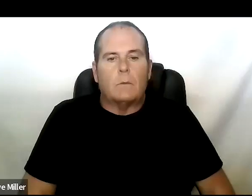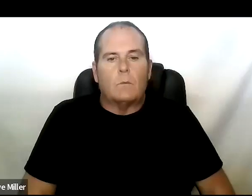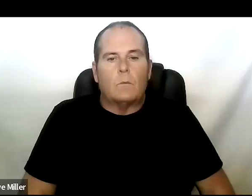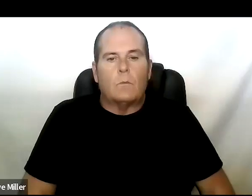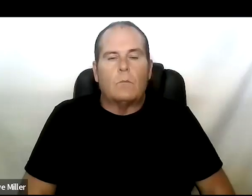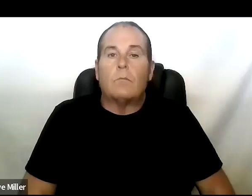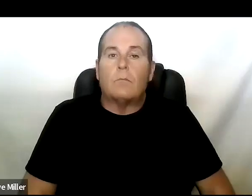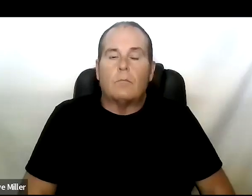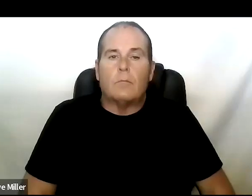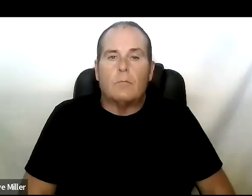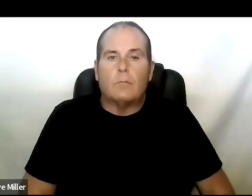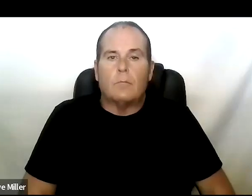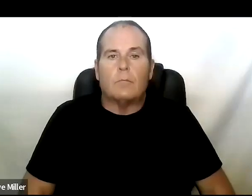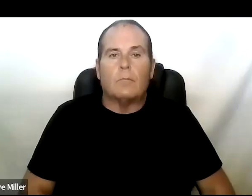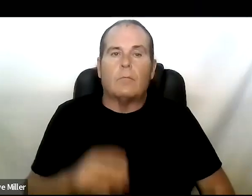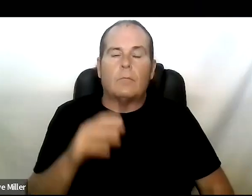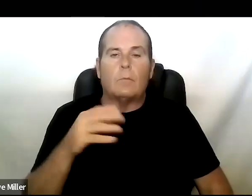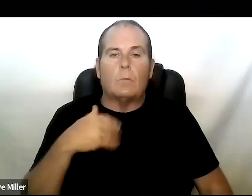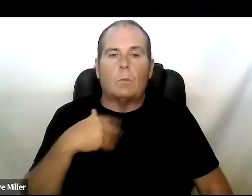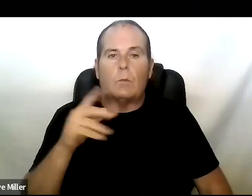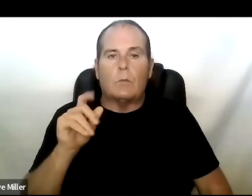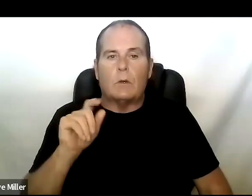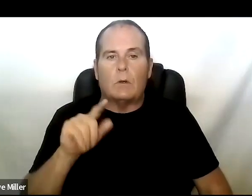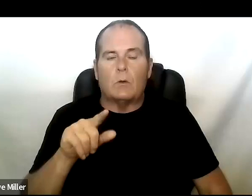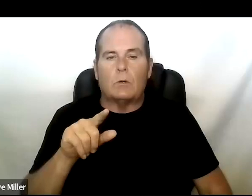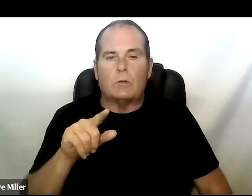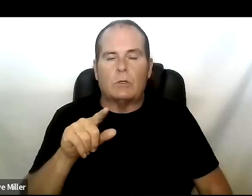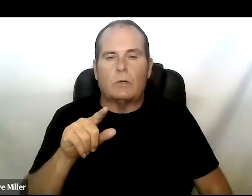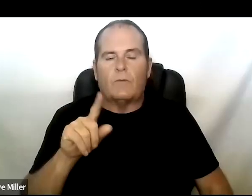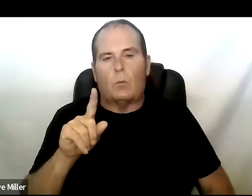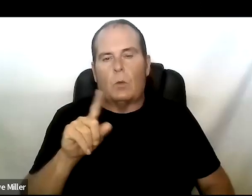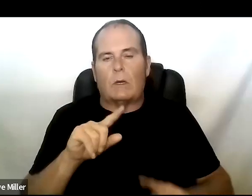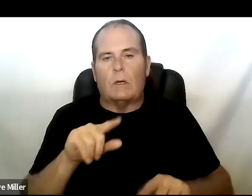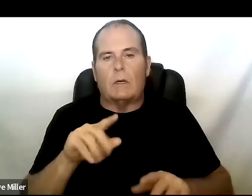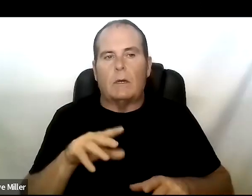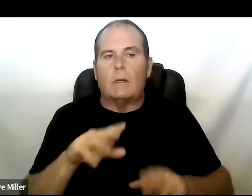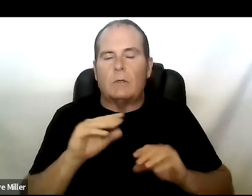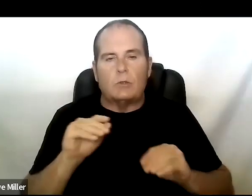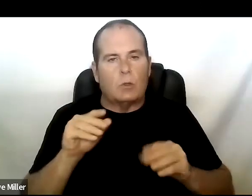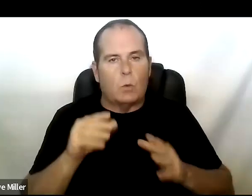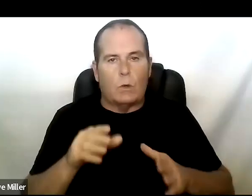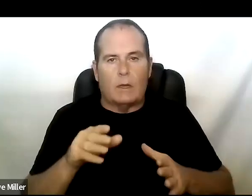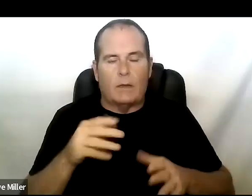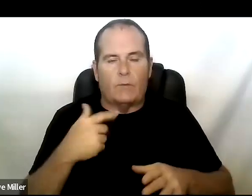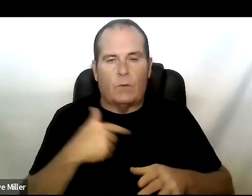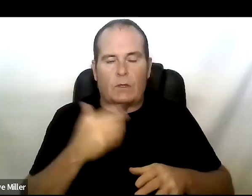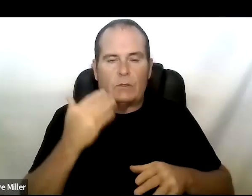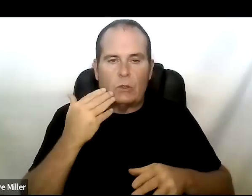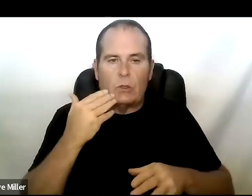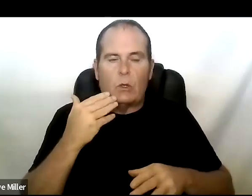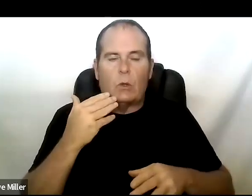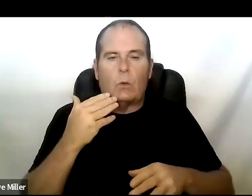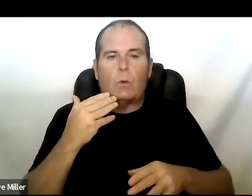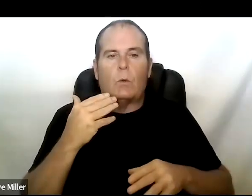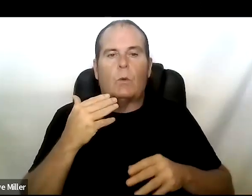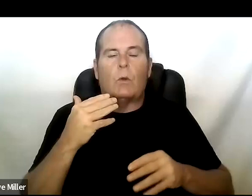Thank you. for And we your- have a question from an attendee. No way for us to know about their knowledge